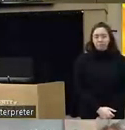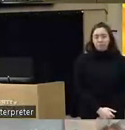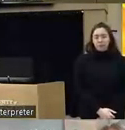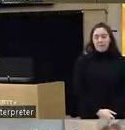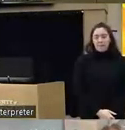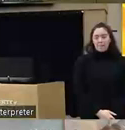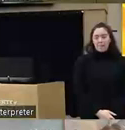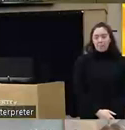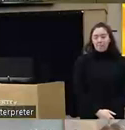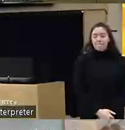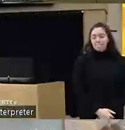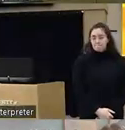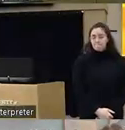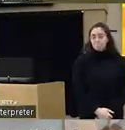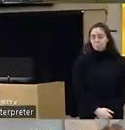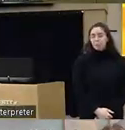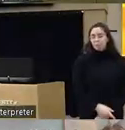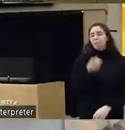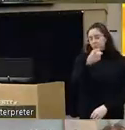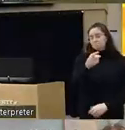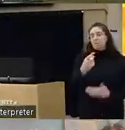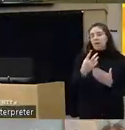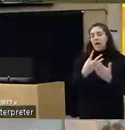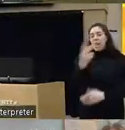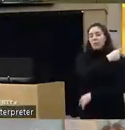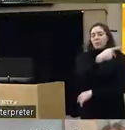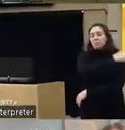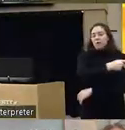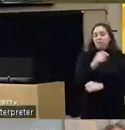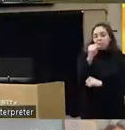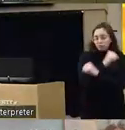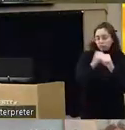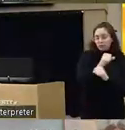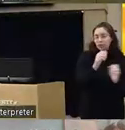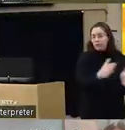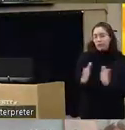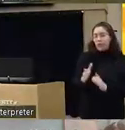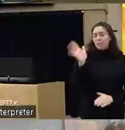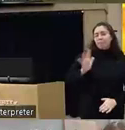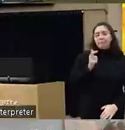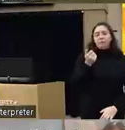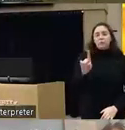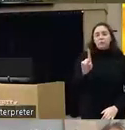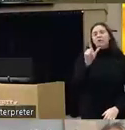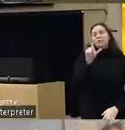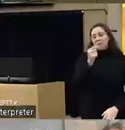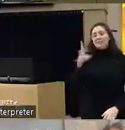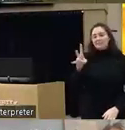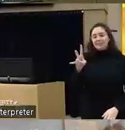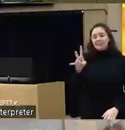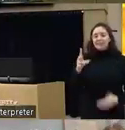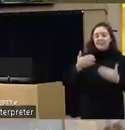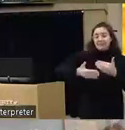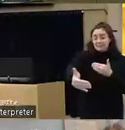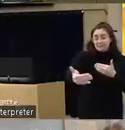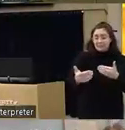So this is our outpatient mental health strategic plan back in 2017. As you can tell, since it's years later, we are